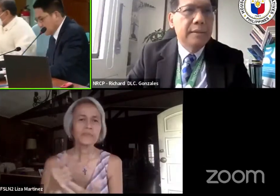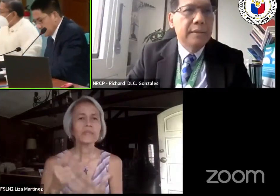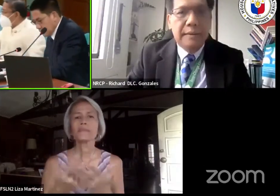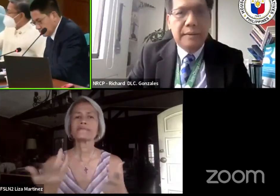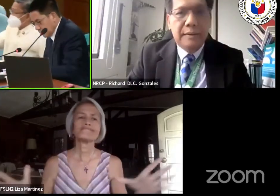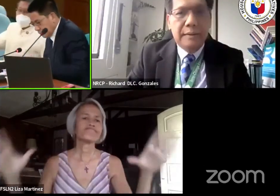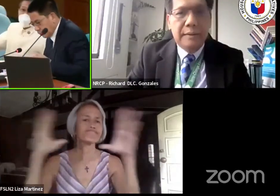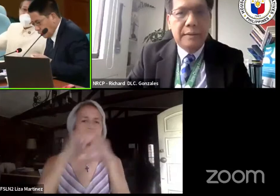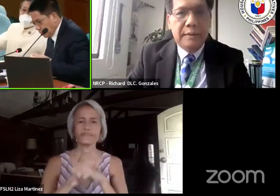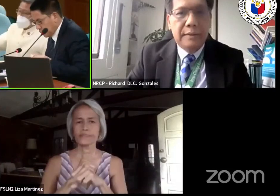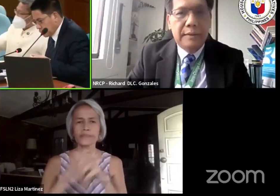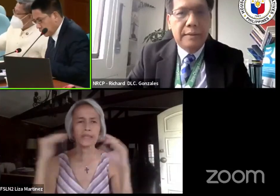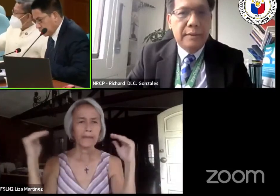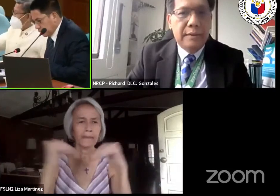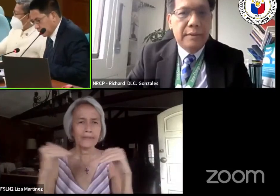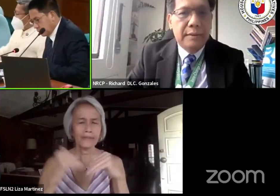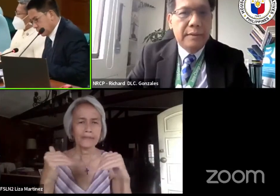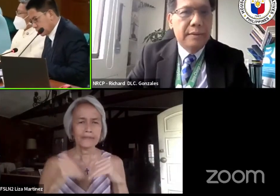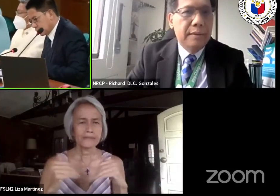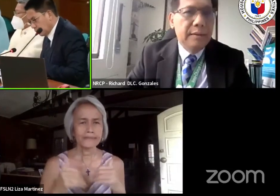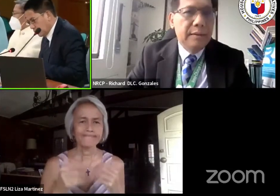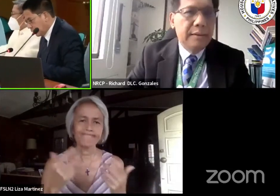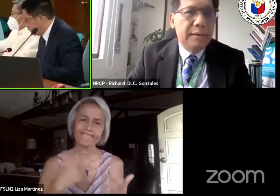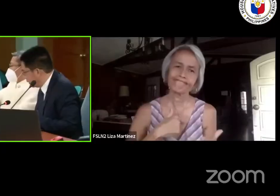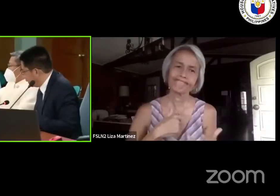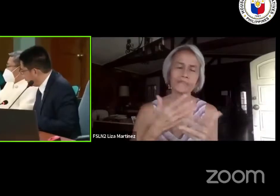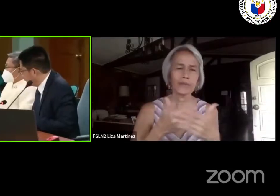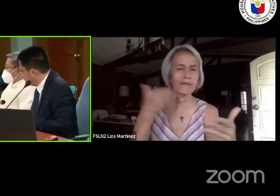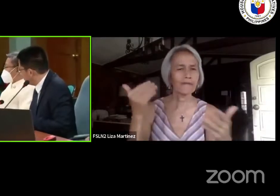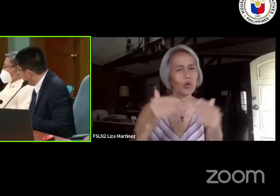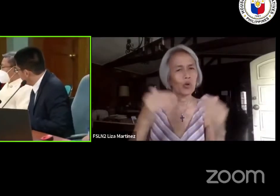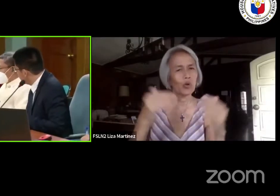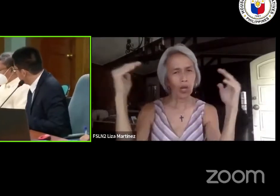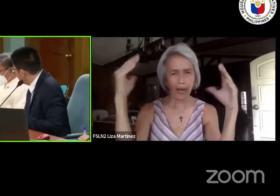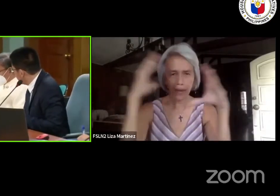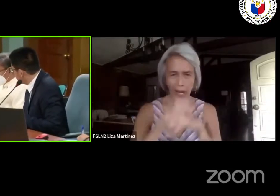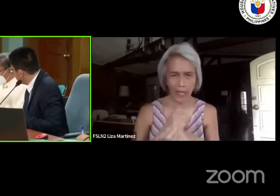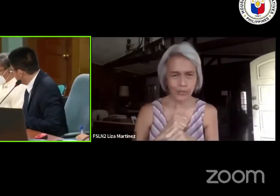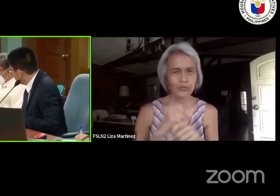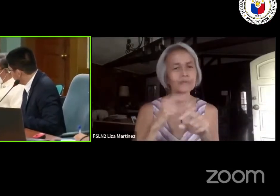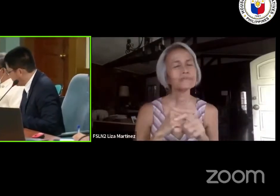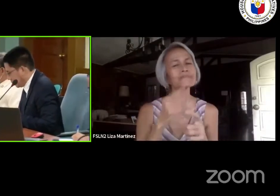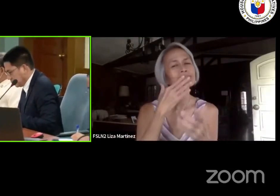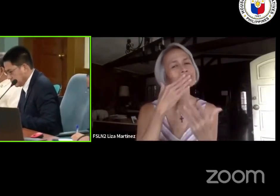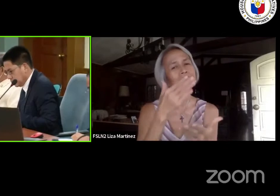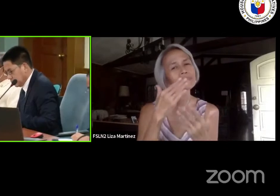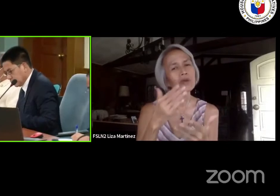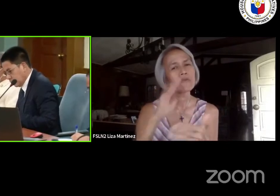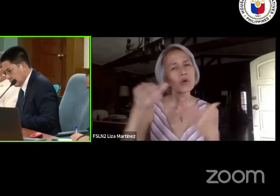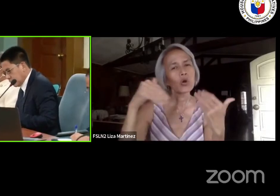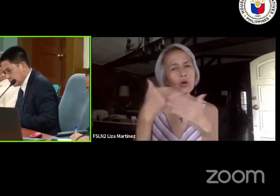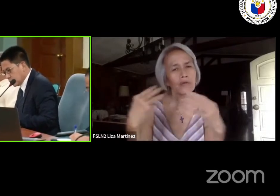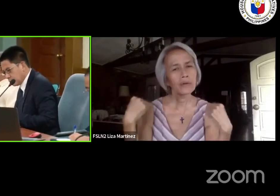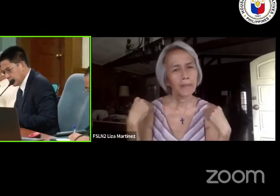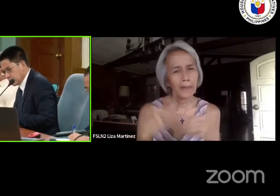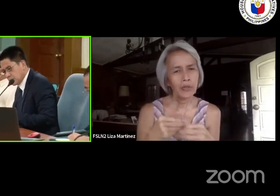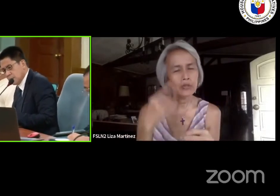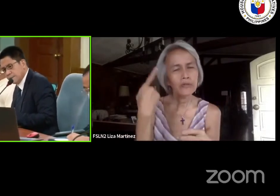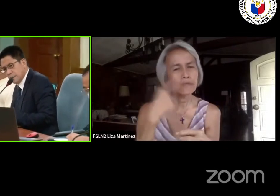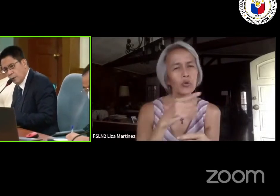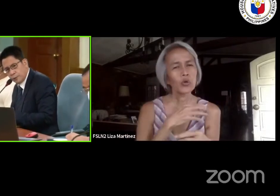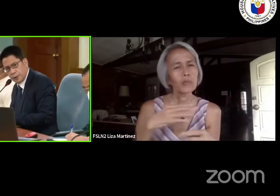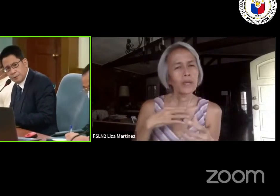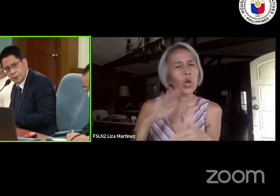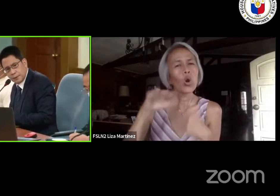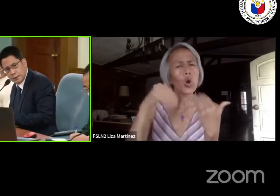adjourned. Before we adjourn, thank you very much to all members who were present and participated, to all resource